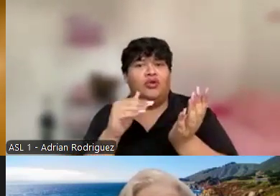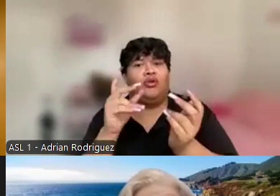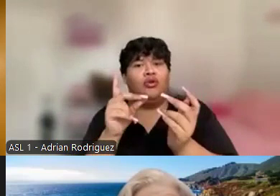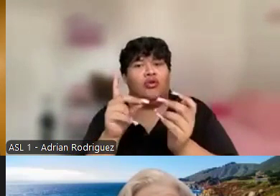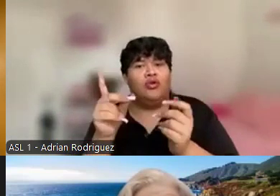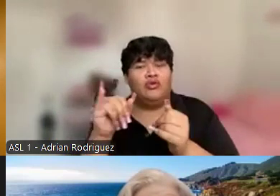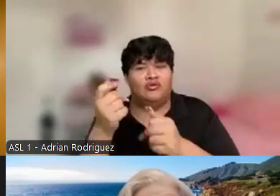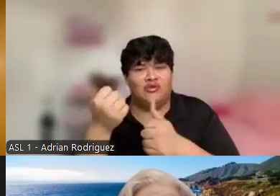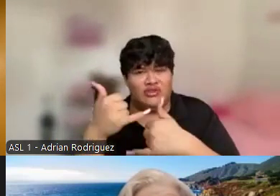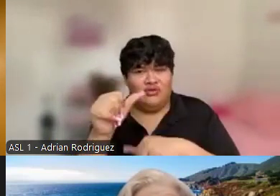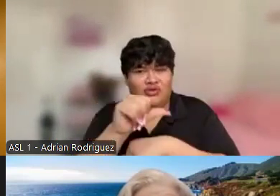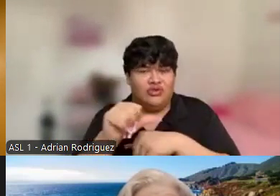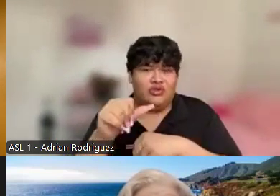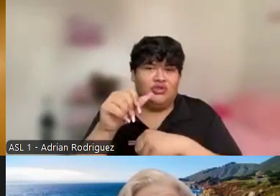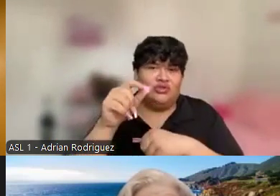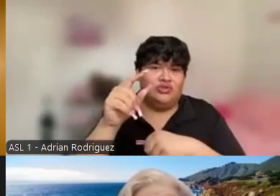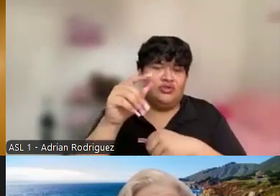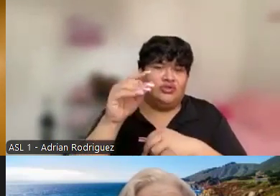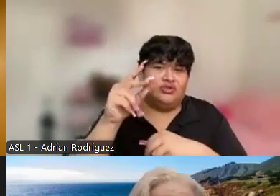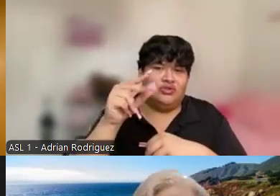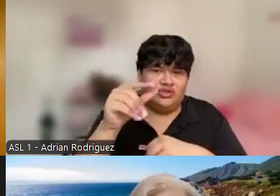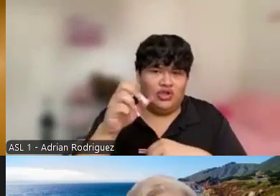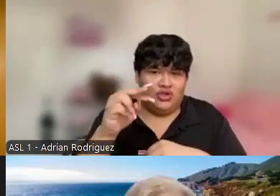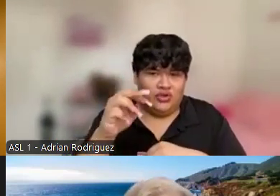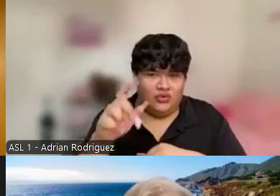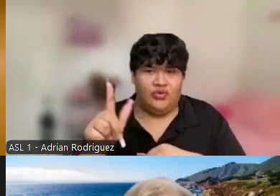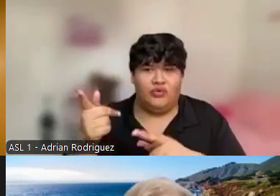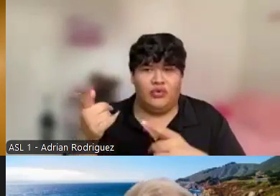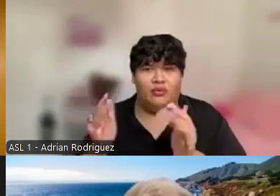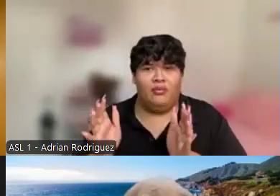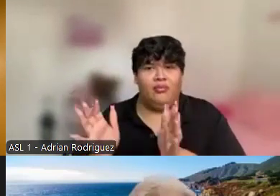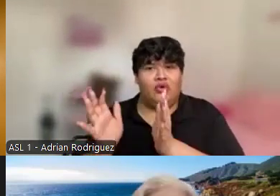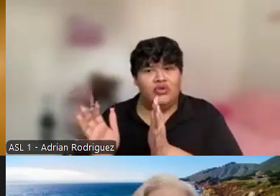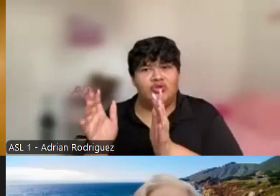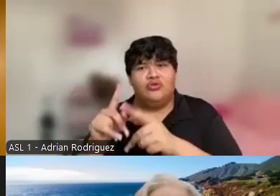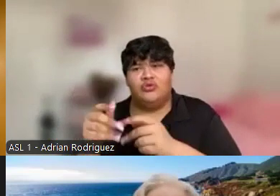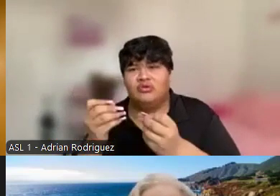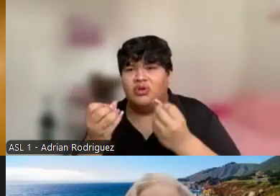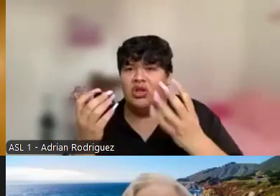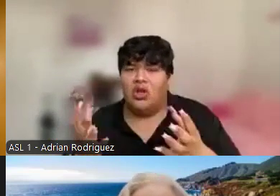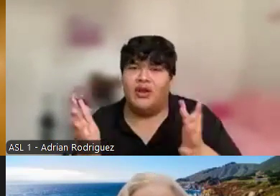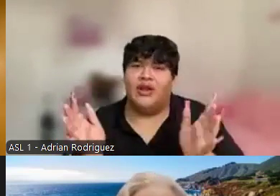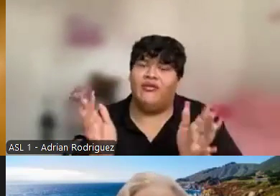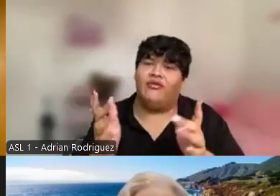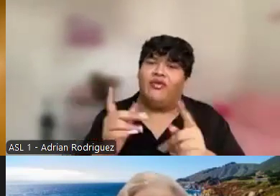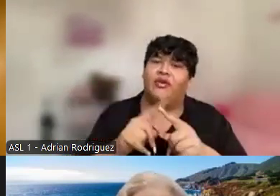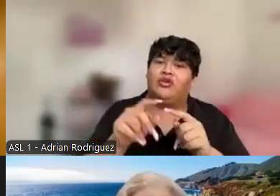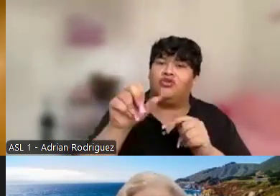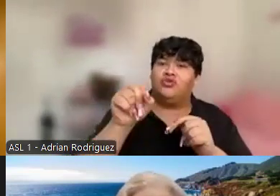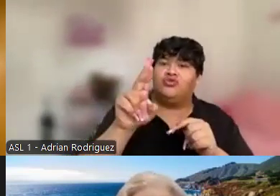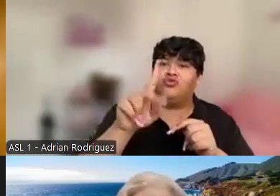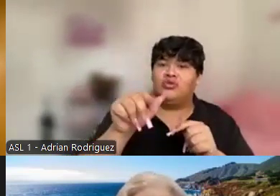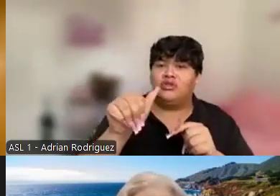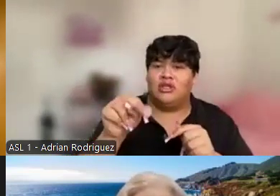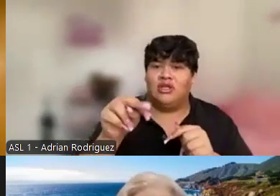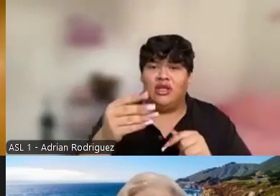still the Surgeon General to kind of help push this. So not that so there's been a lot of efforts. Susan and I have been